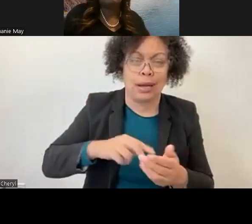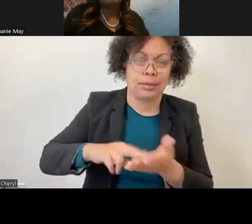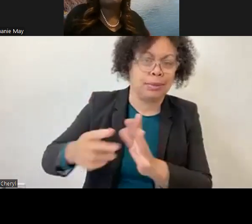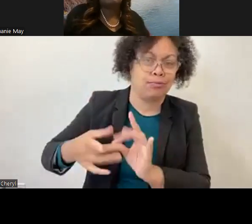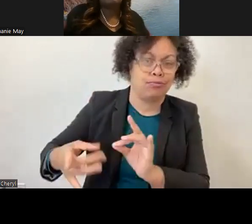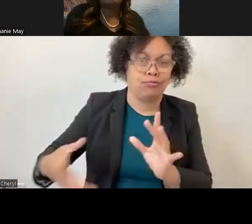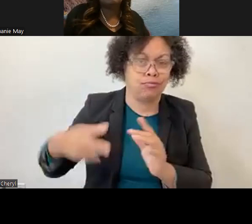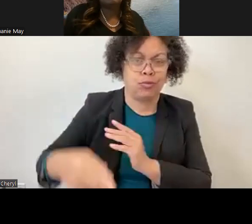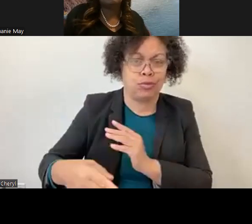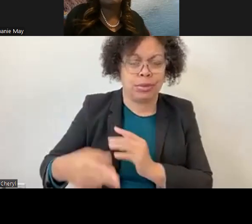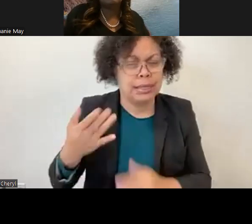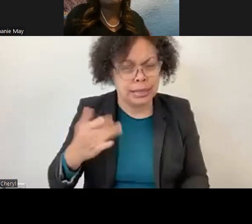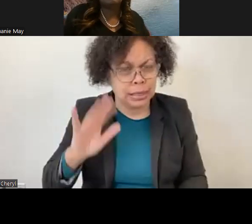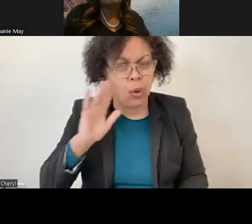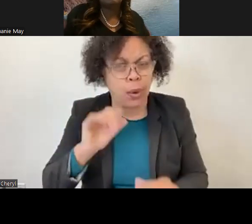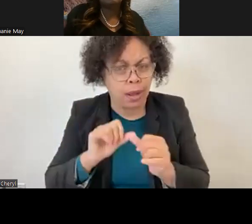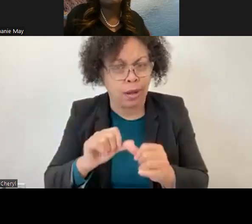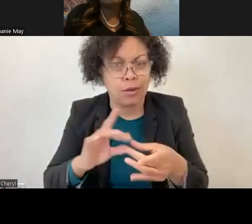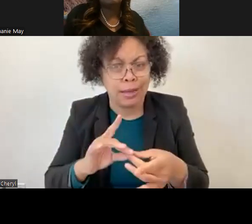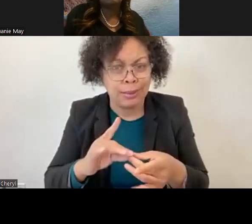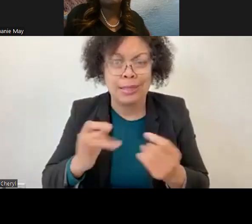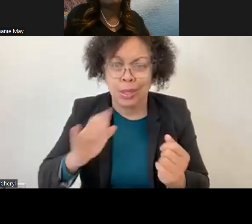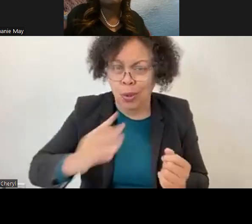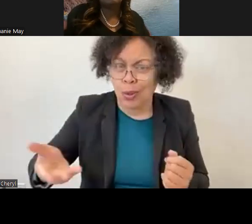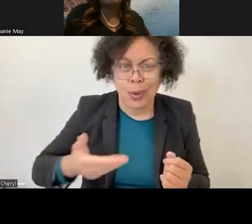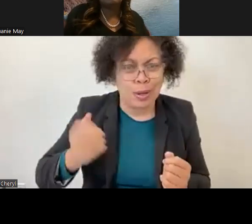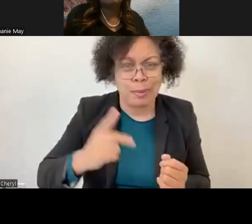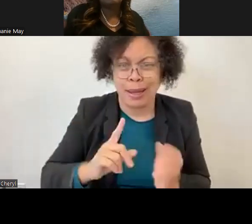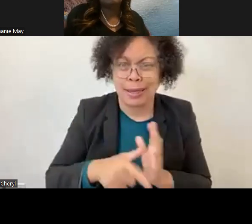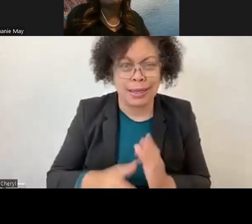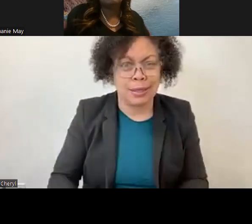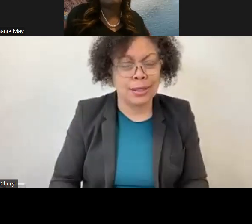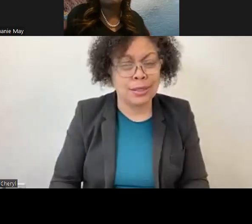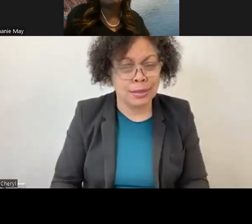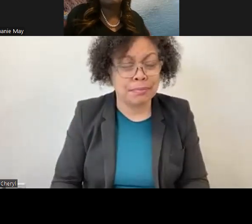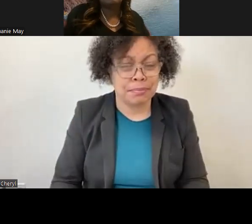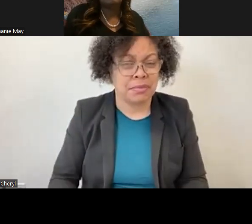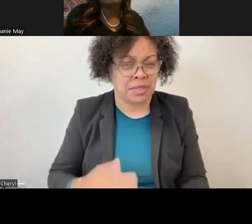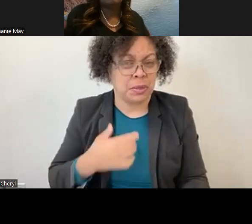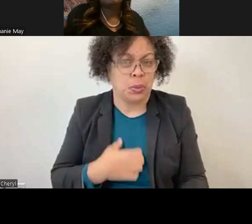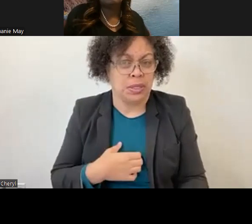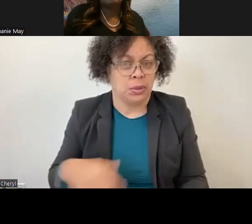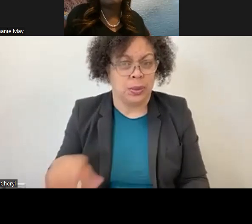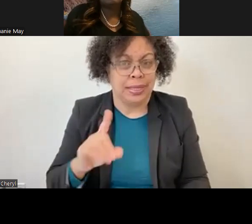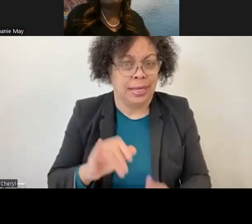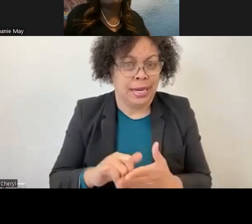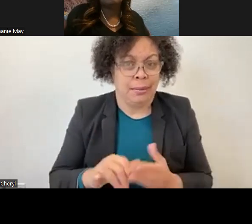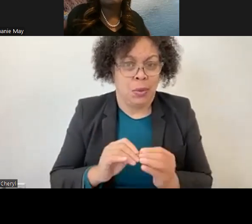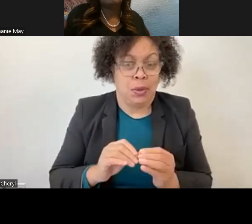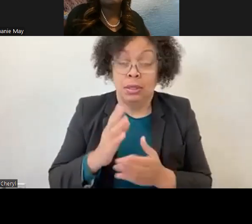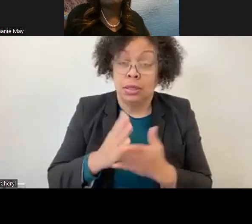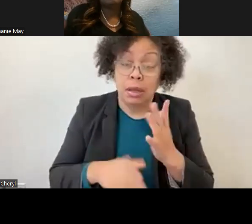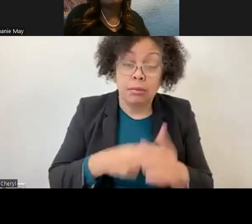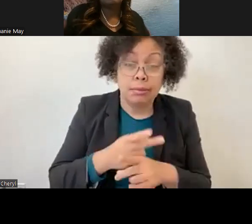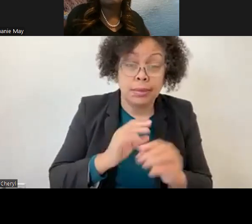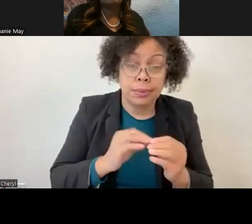have a relationship. We'll welcome you back with open arms. And some types of organizations and some